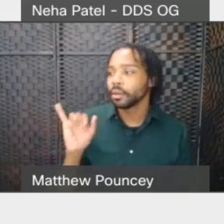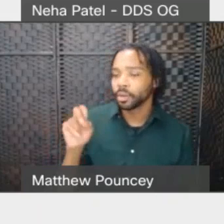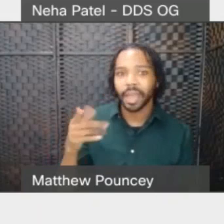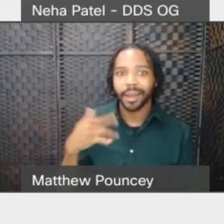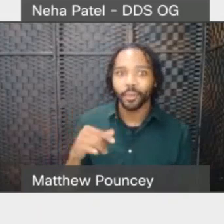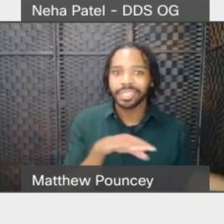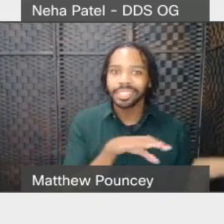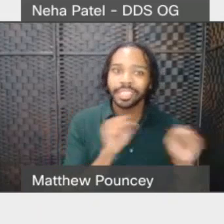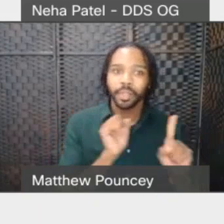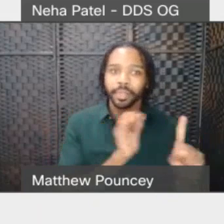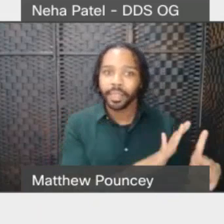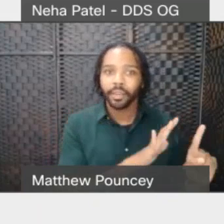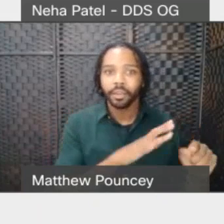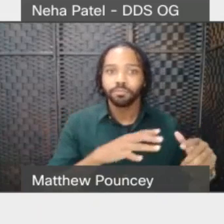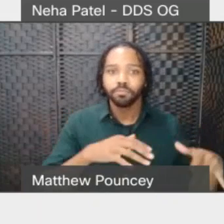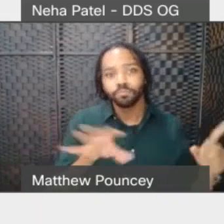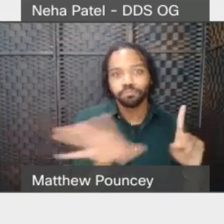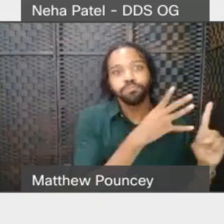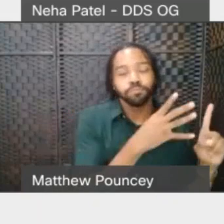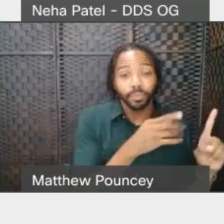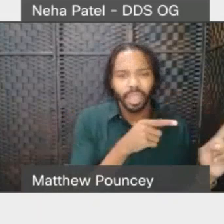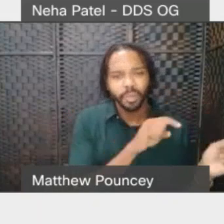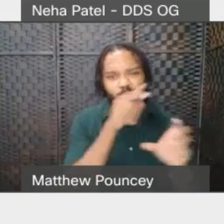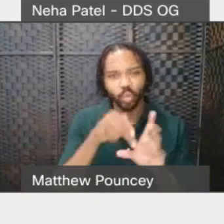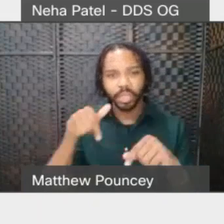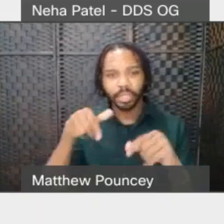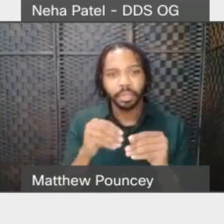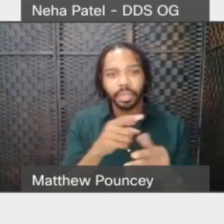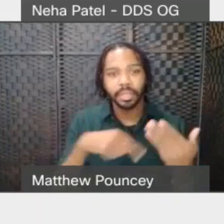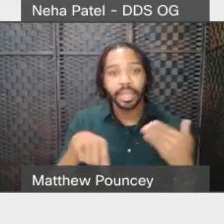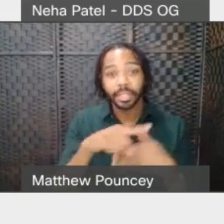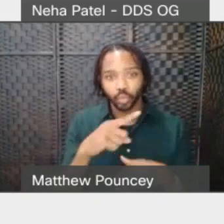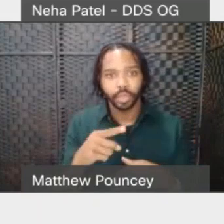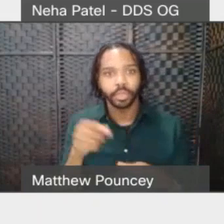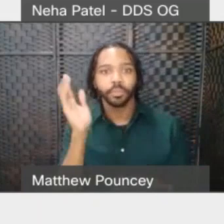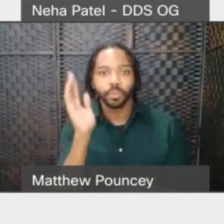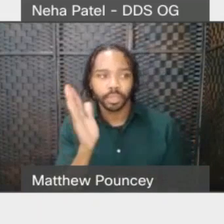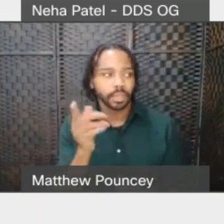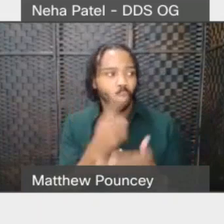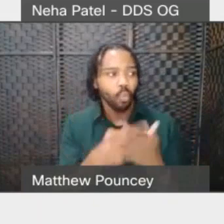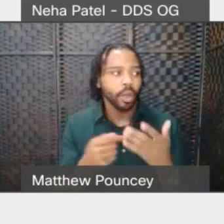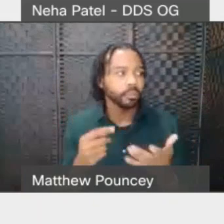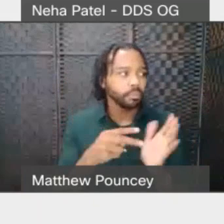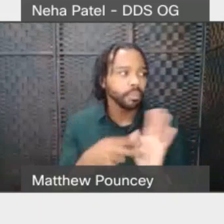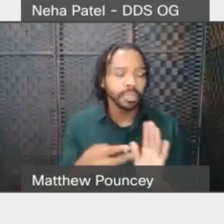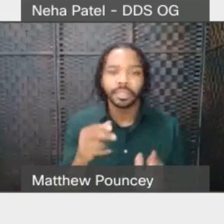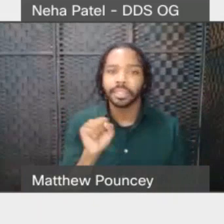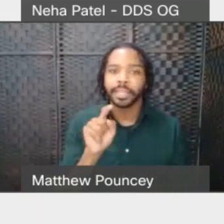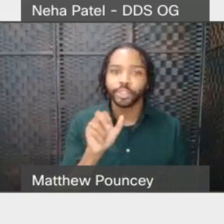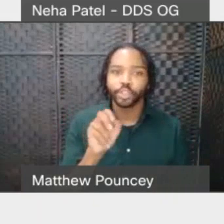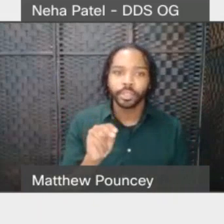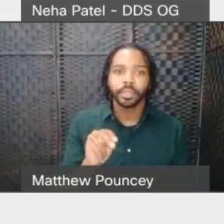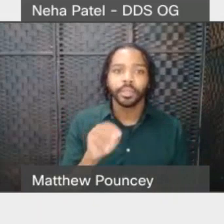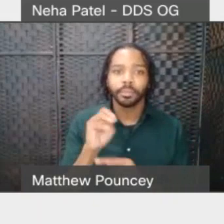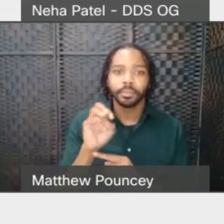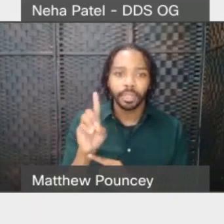They will be here next Friday to present and explain what Station MD is. But Station MD is really unique